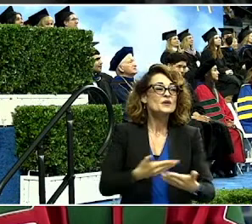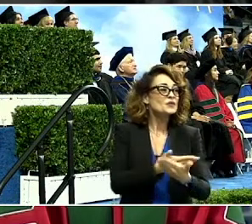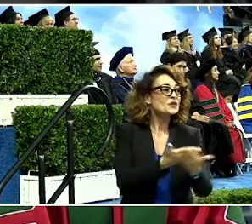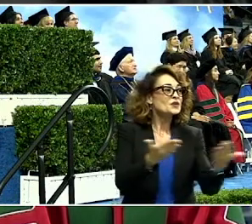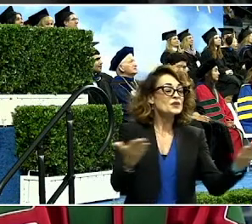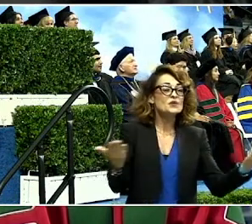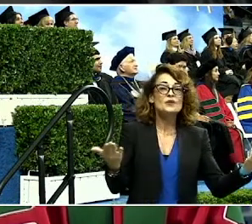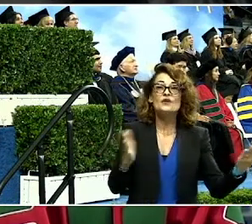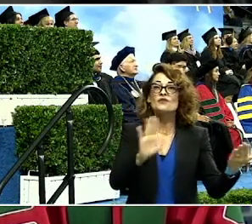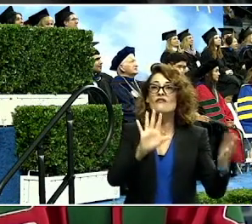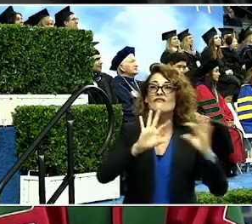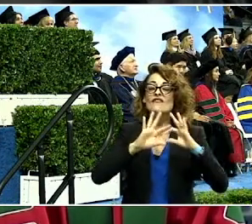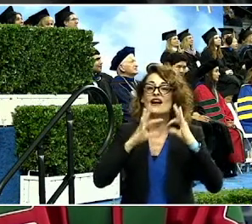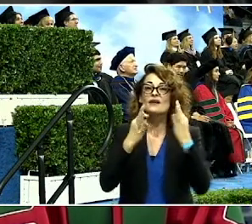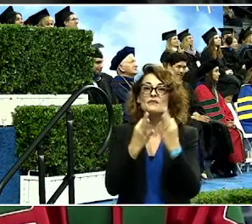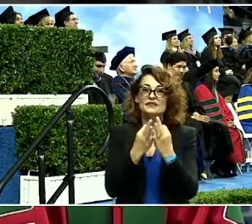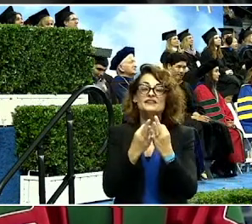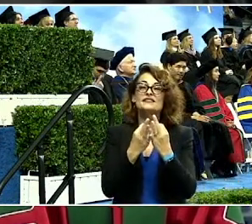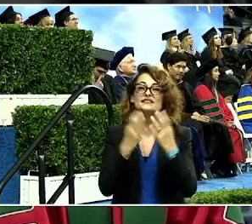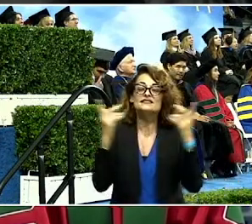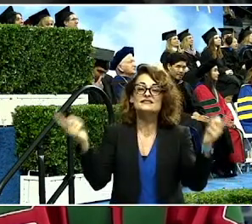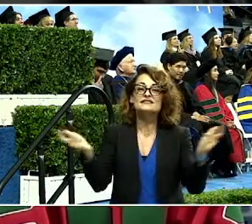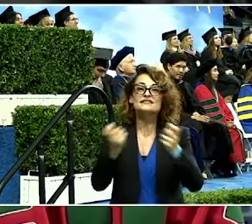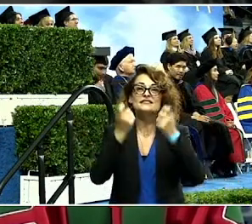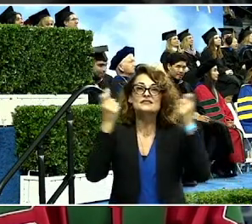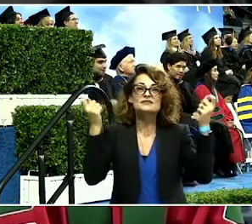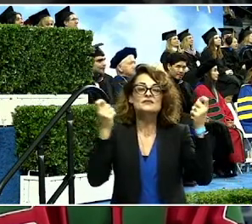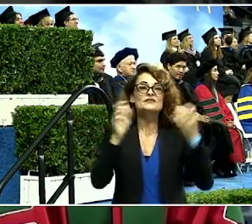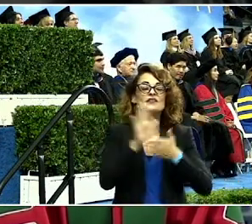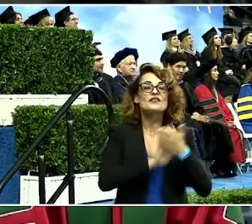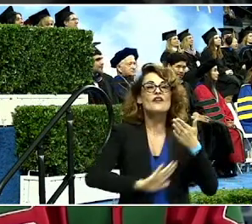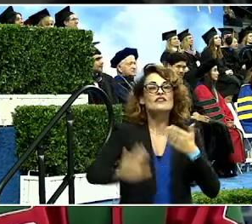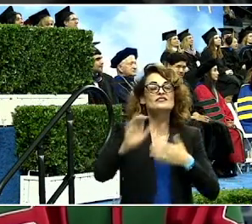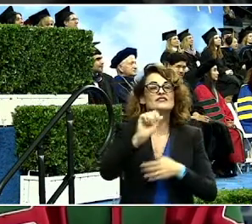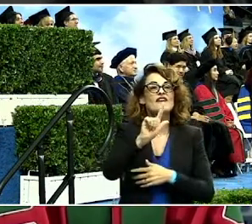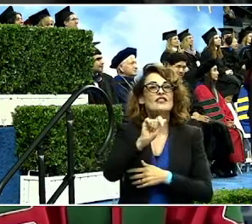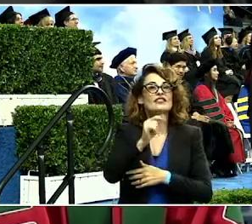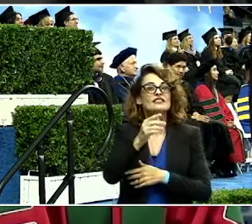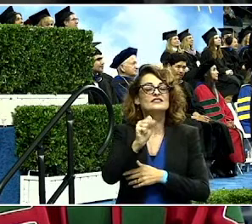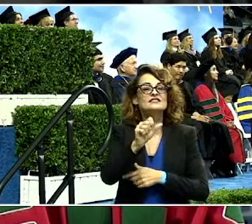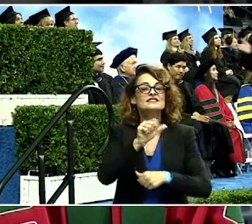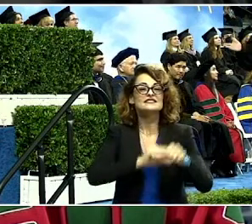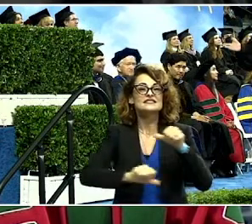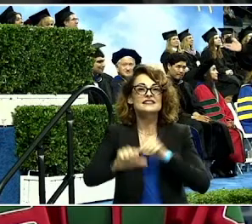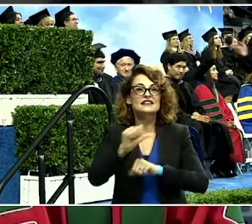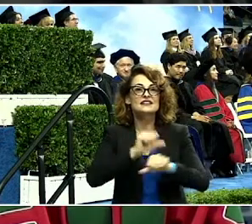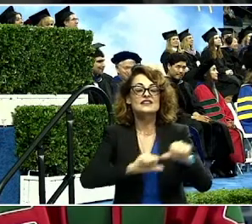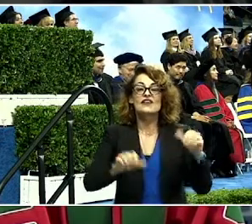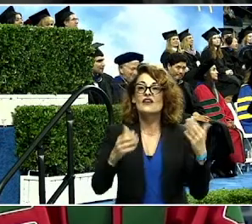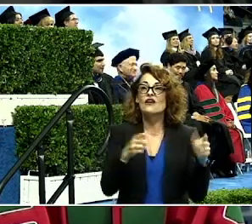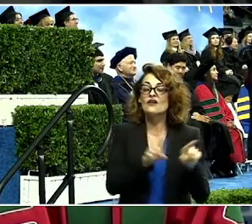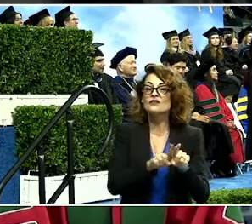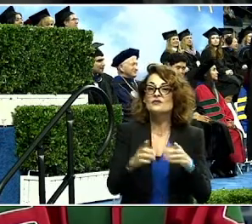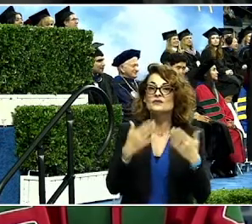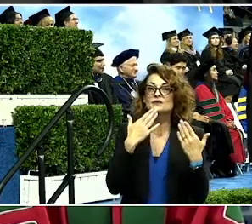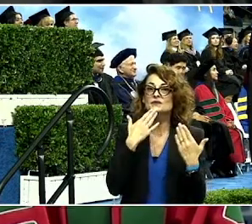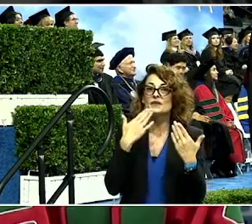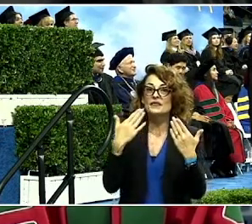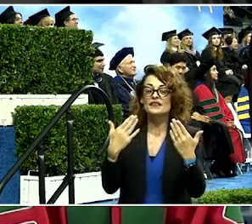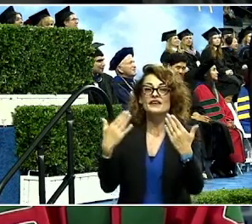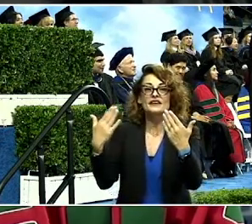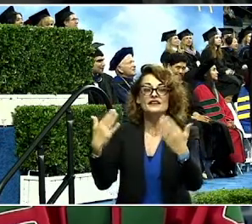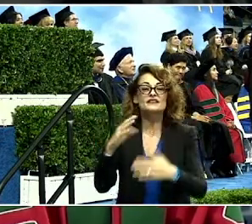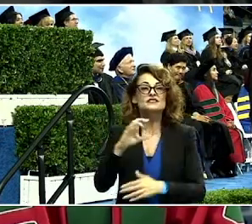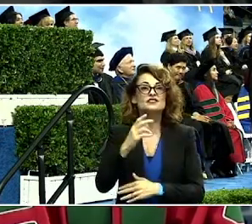commencement ceremony for the College of Letters and Science. I would also like to thank Professor Rodriguez, our